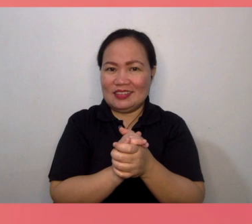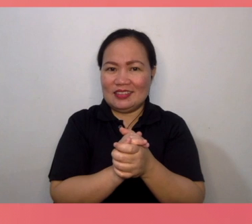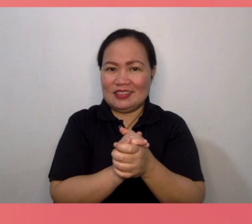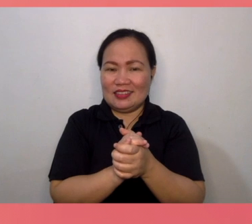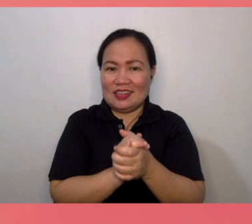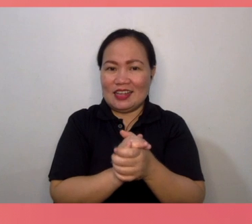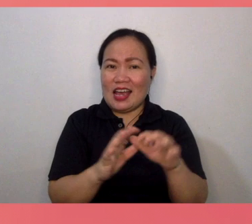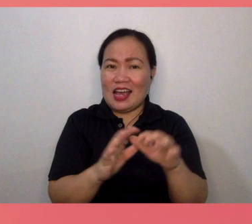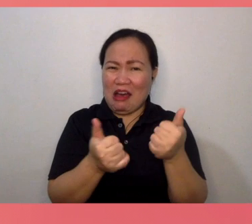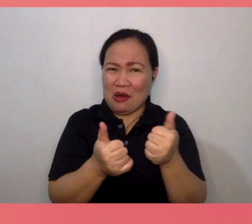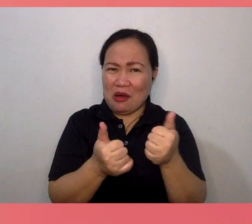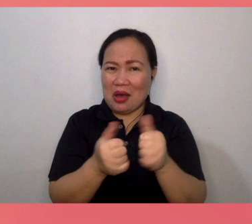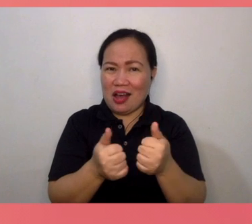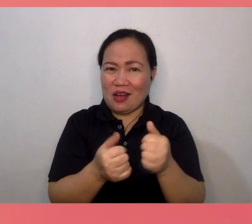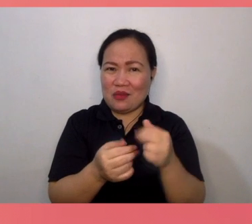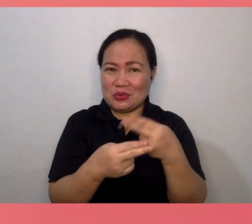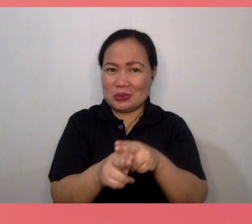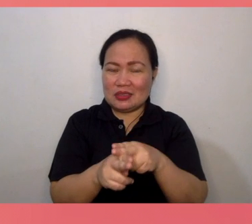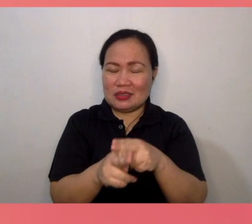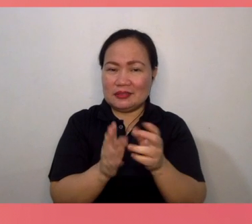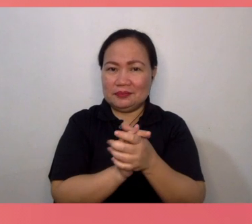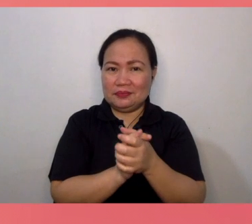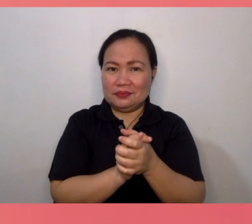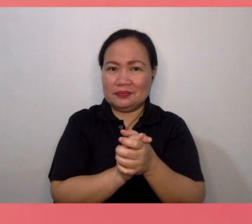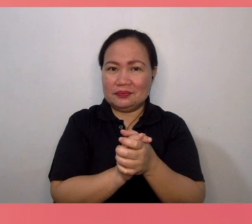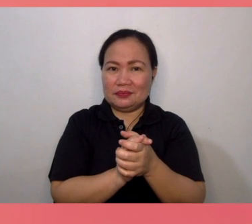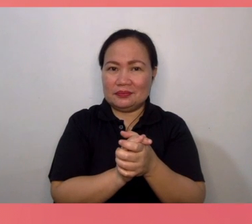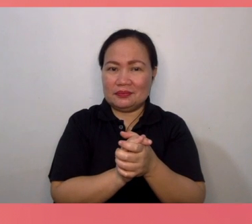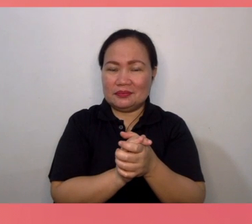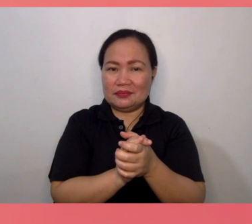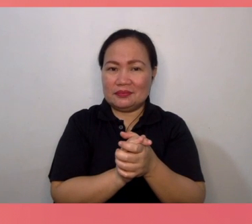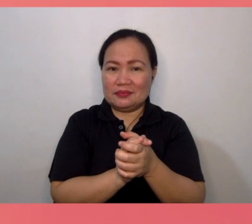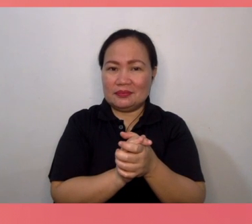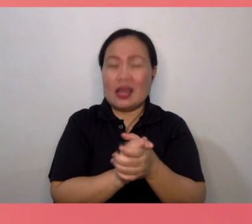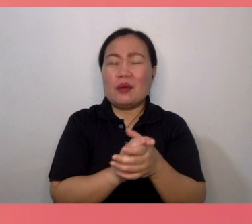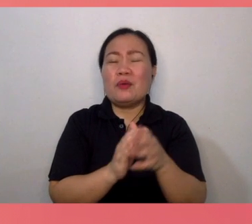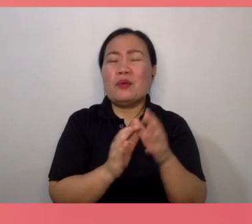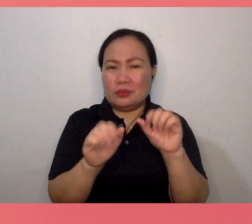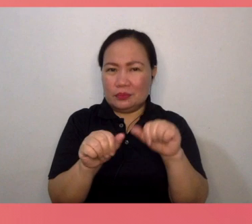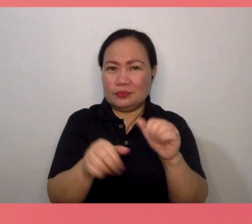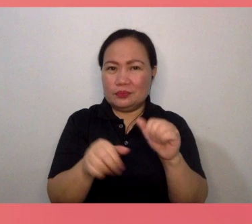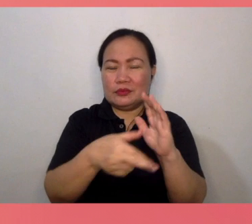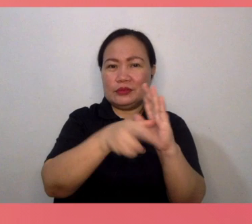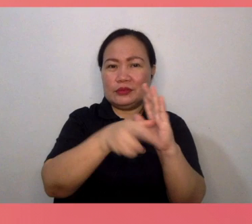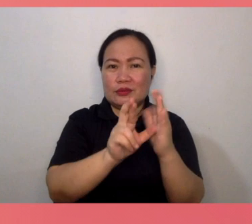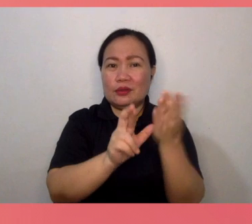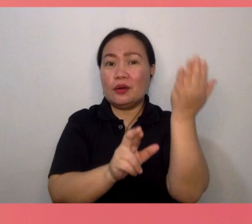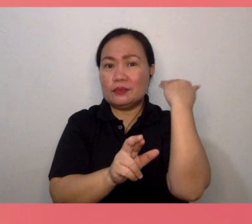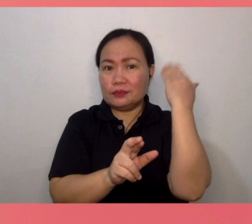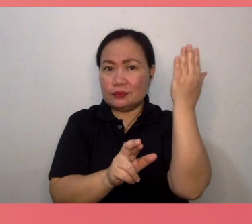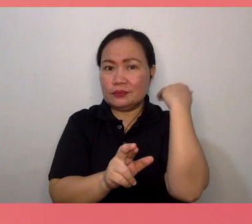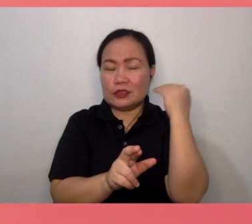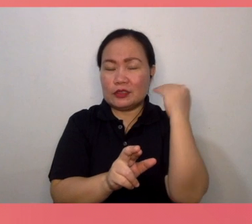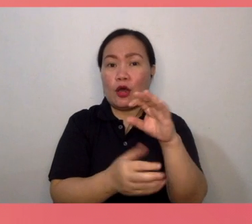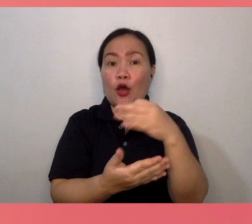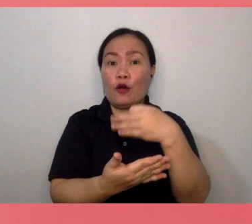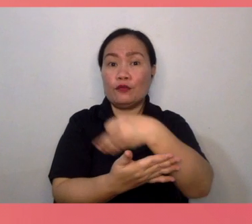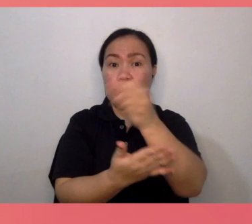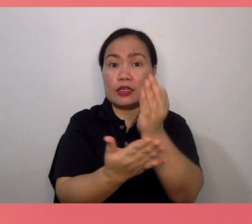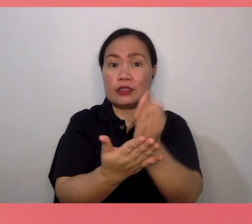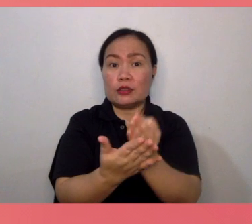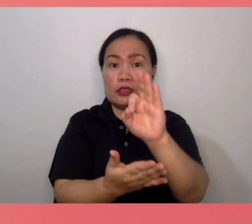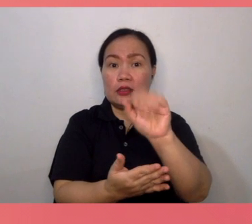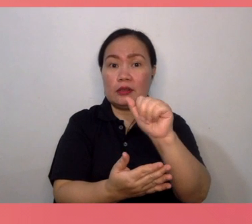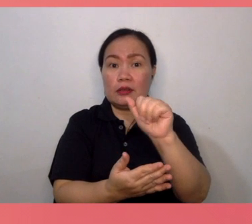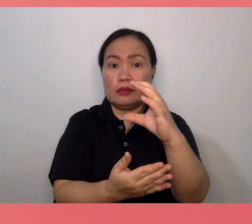yung 12x squared plus 7x plus 1? Okay, so pwede nyong balikan yung ating lessons ng factoring.